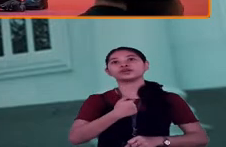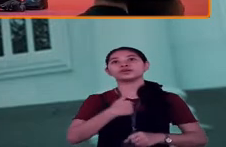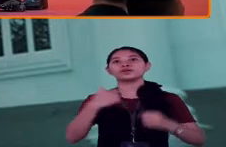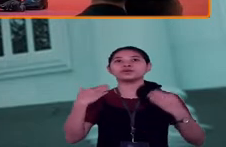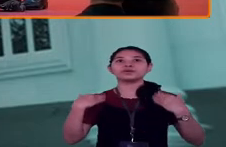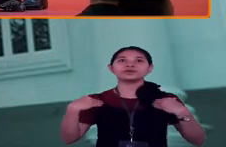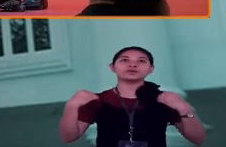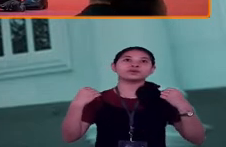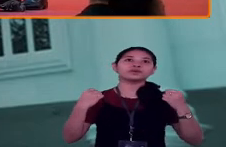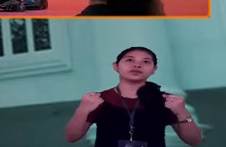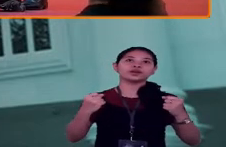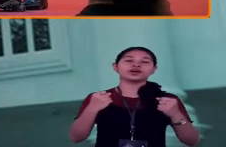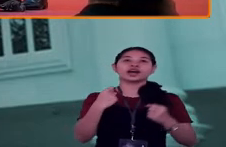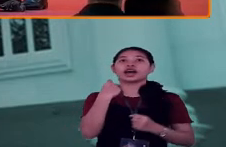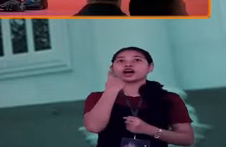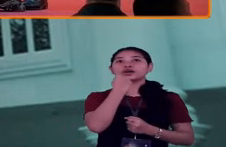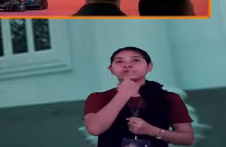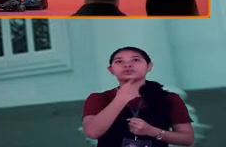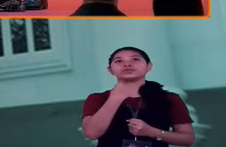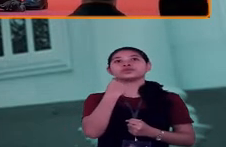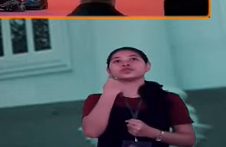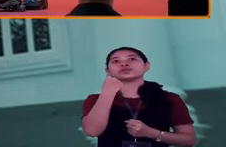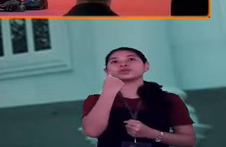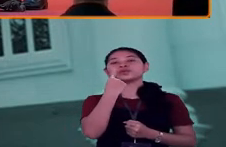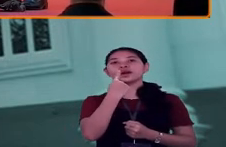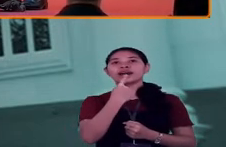me whole.